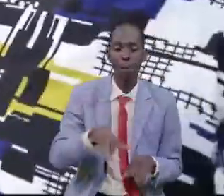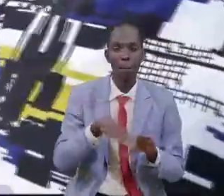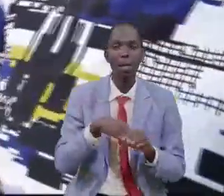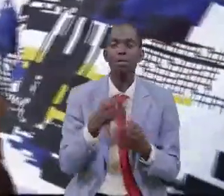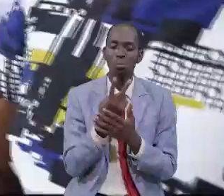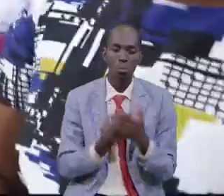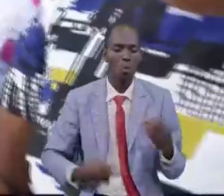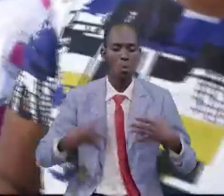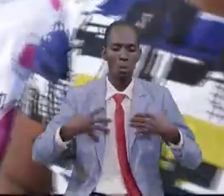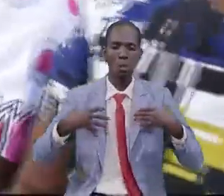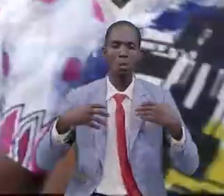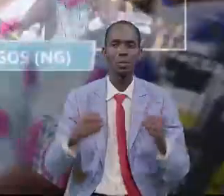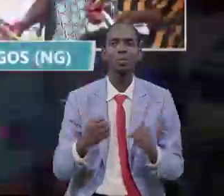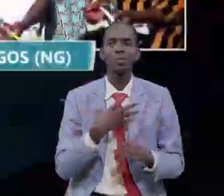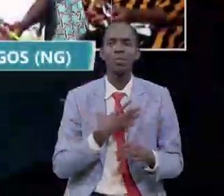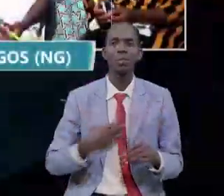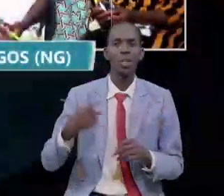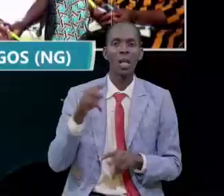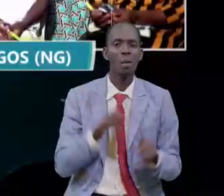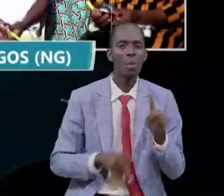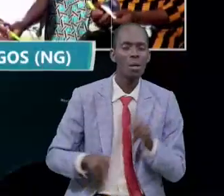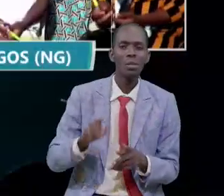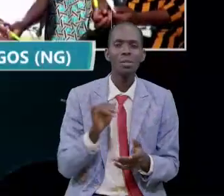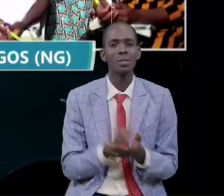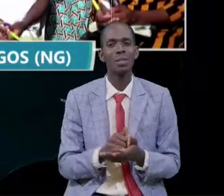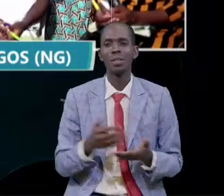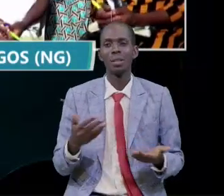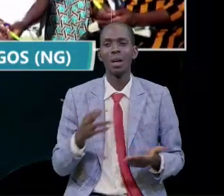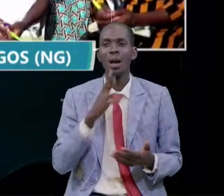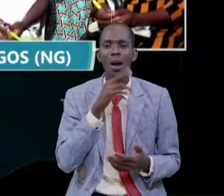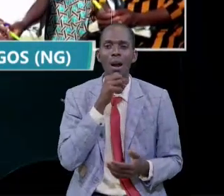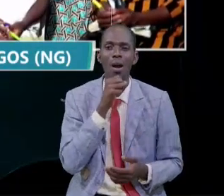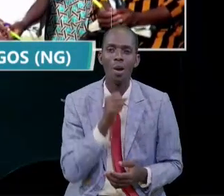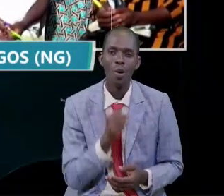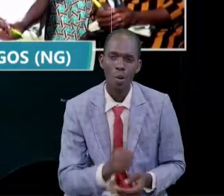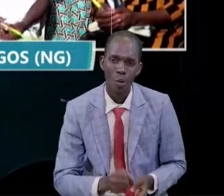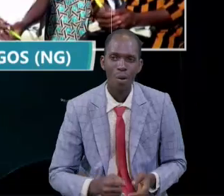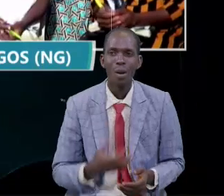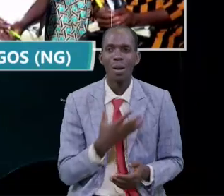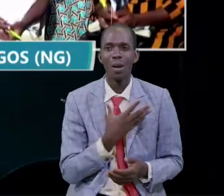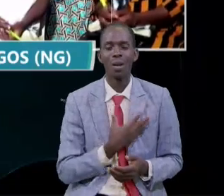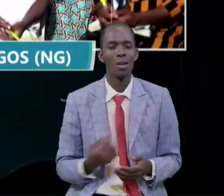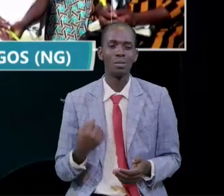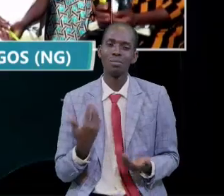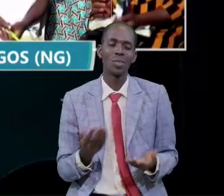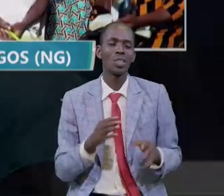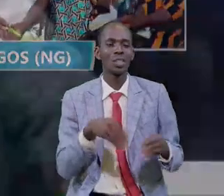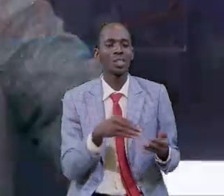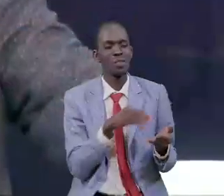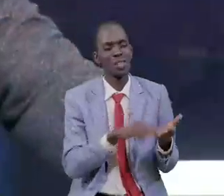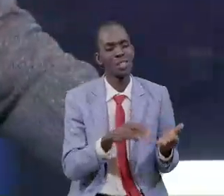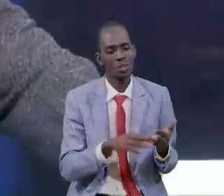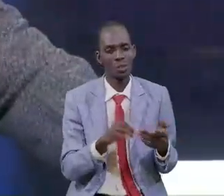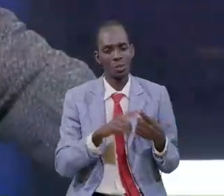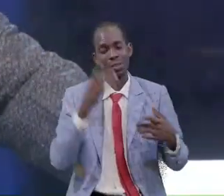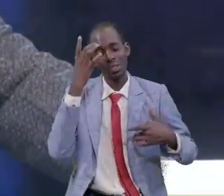And the people that are, you know, they are aged, and we can even excuse sickness a little bit and say, Papa,